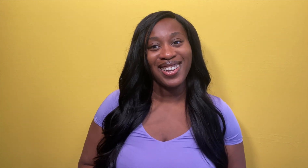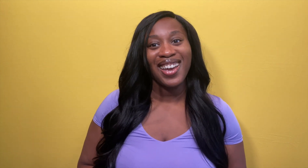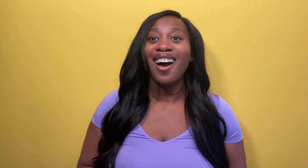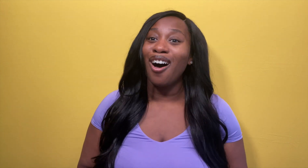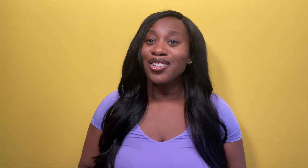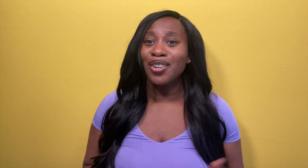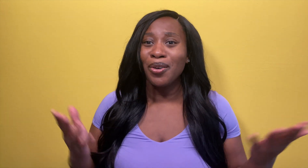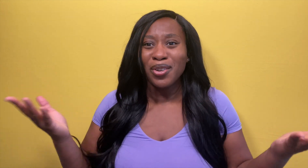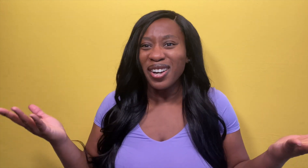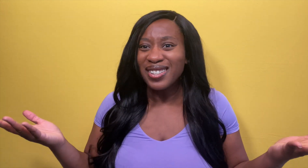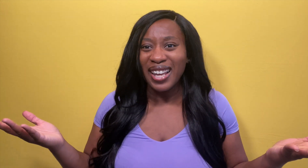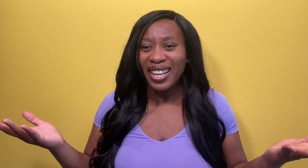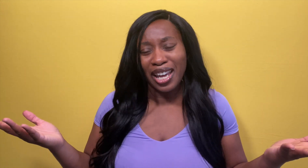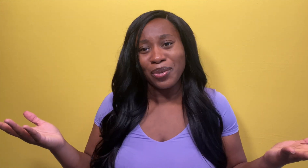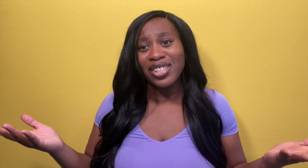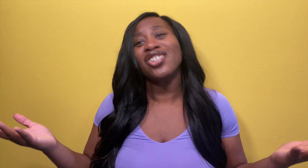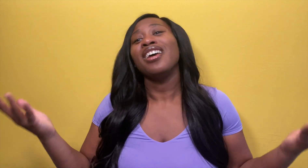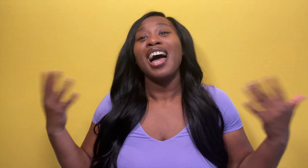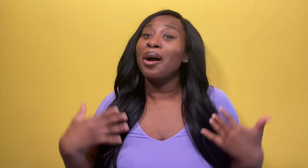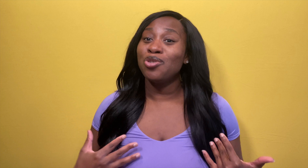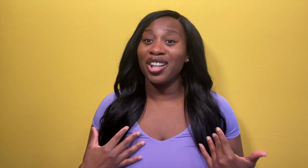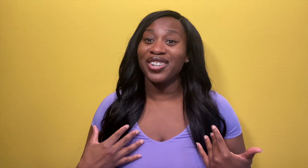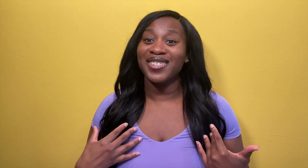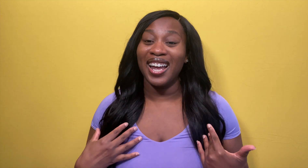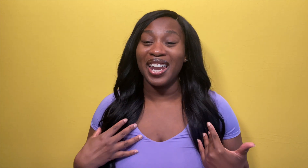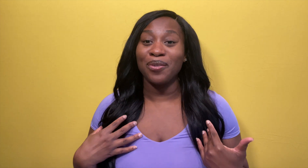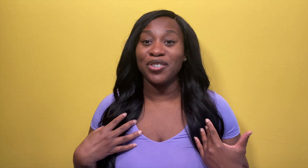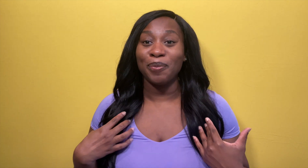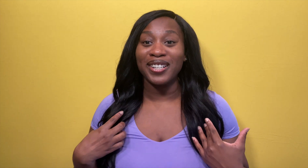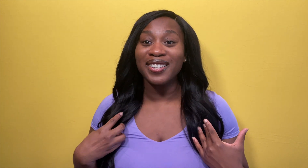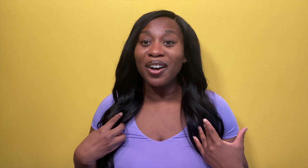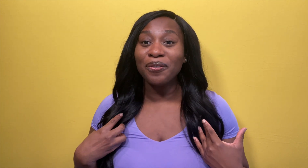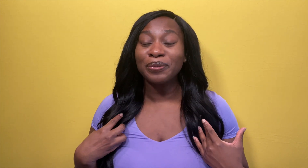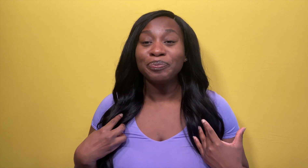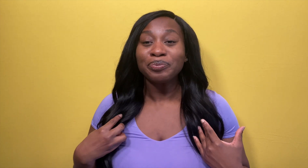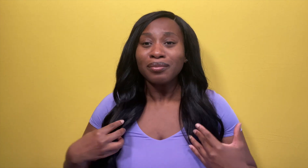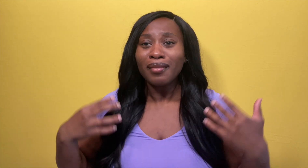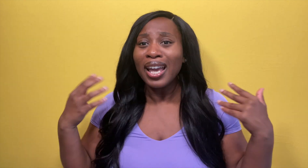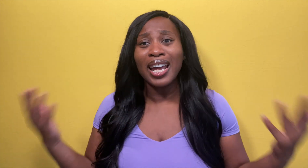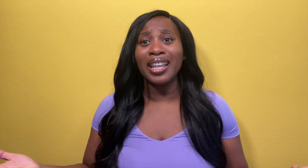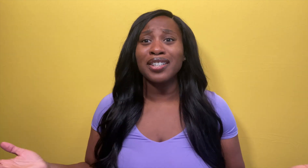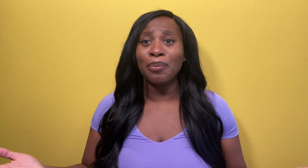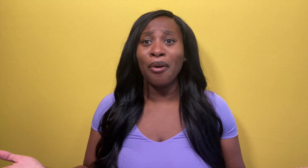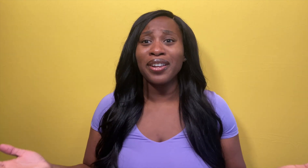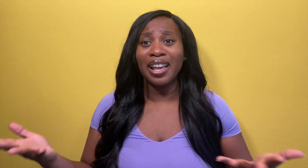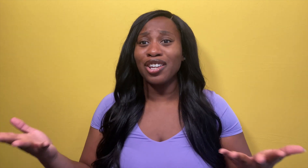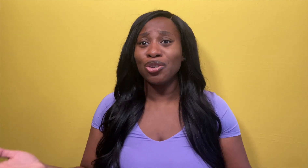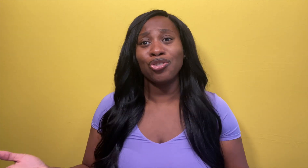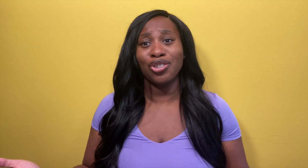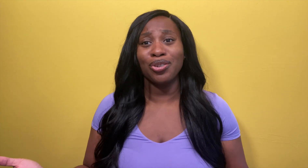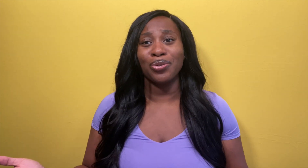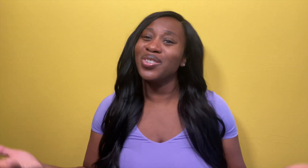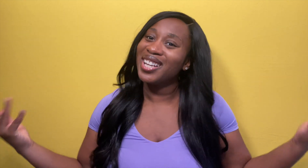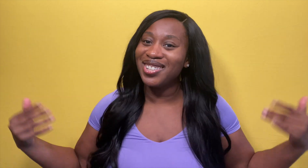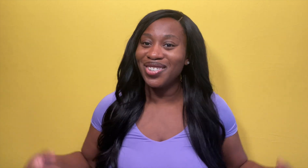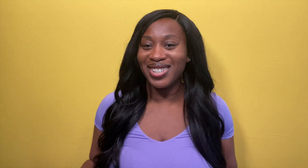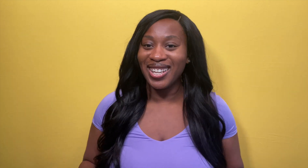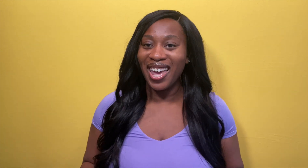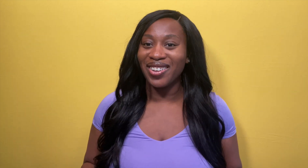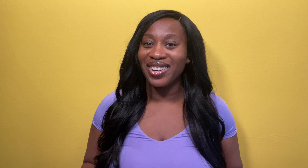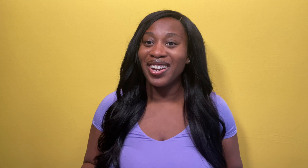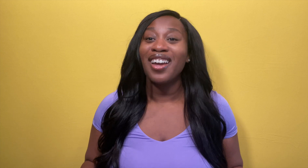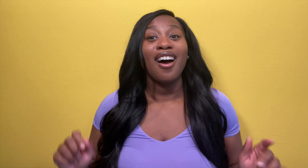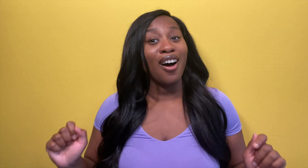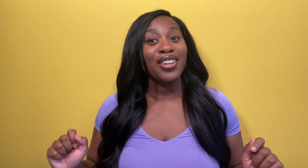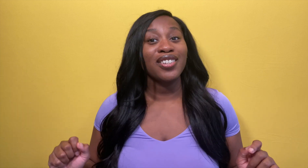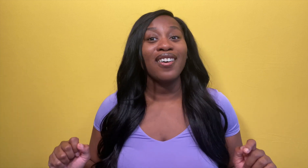okay? Also, learn sign language. I'm trying to learn sign language myself, and I think it's important that you should too. So let's do it